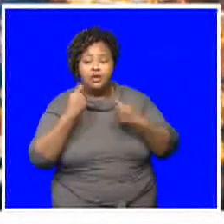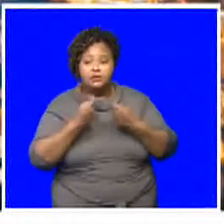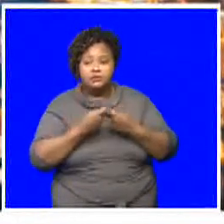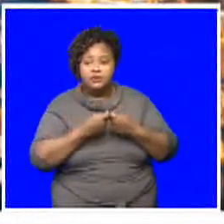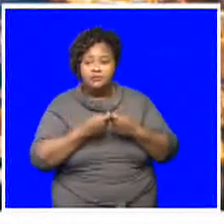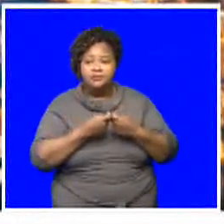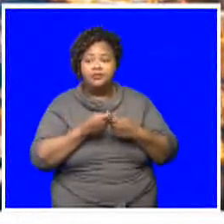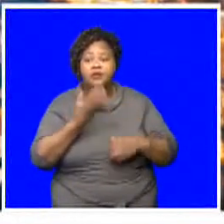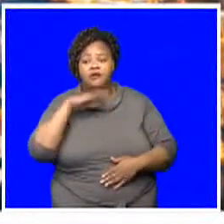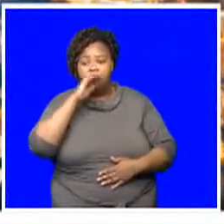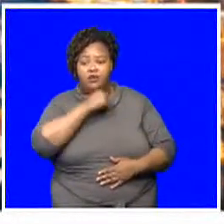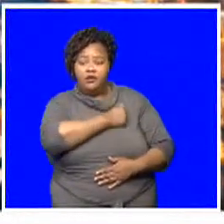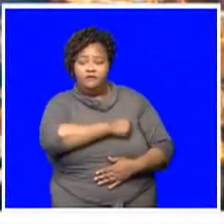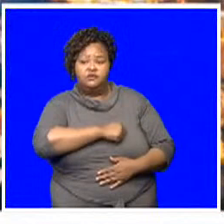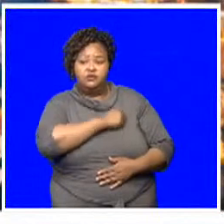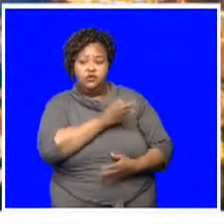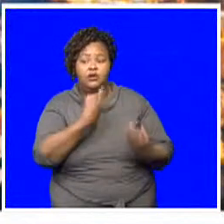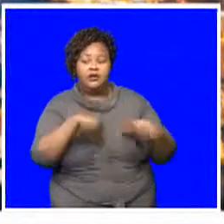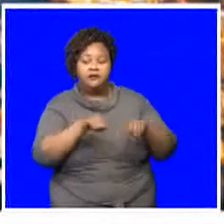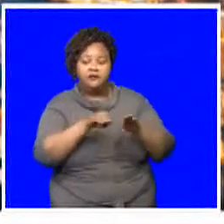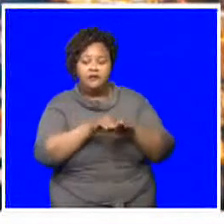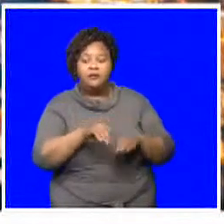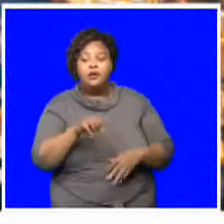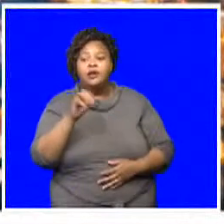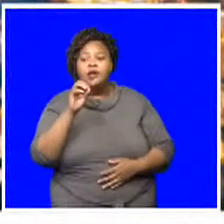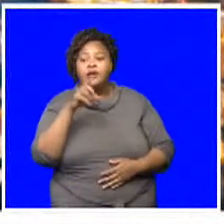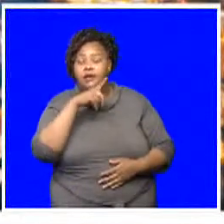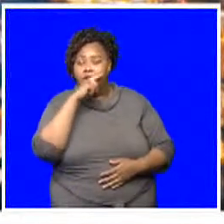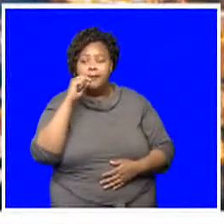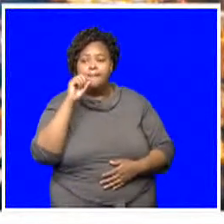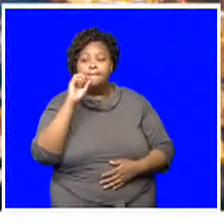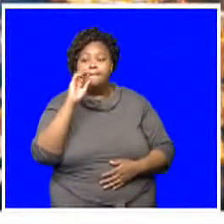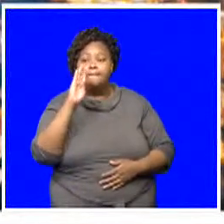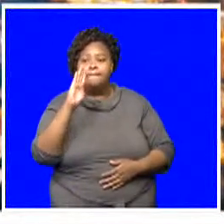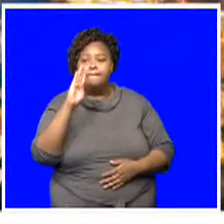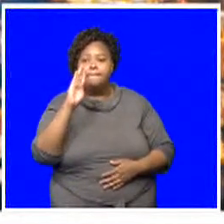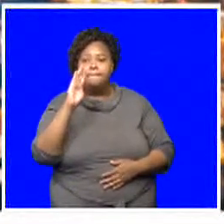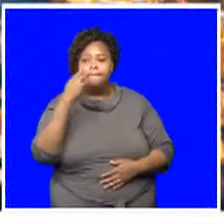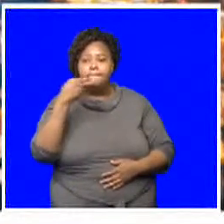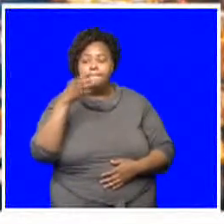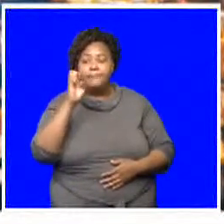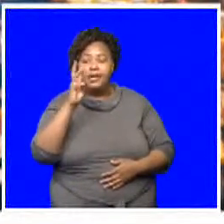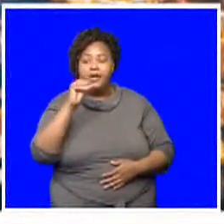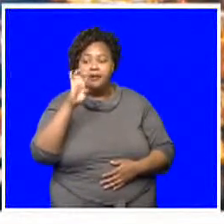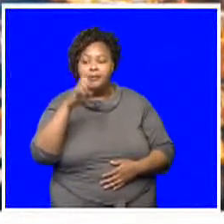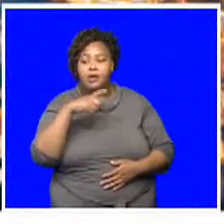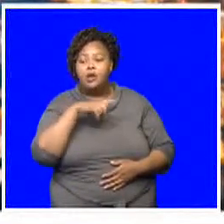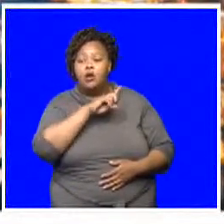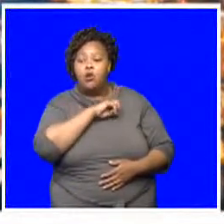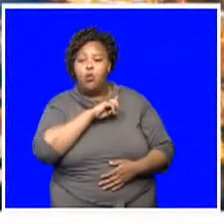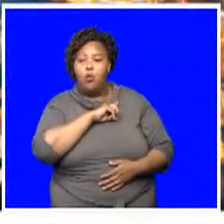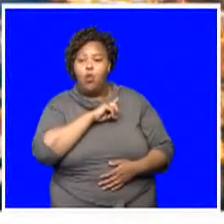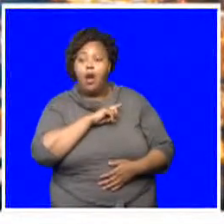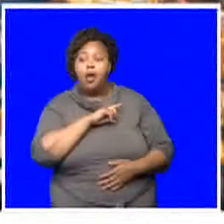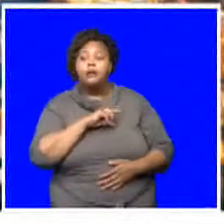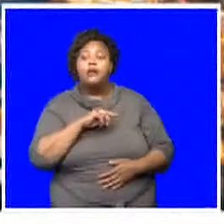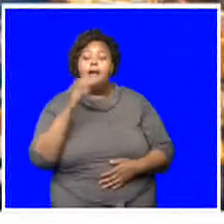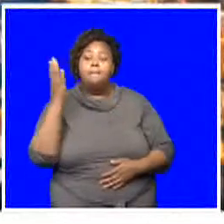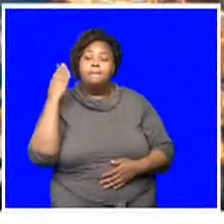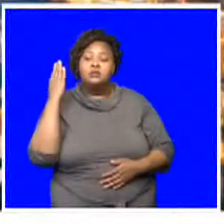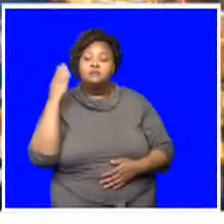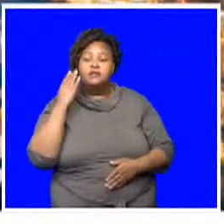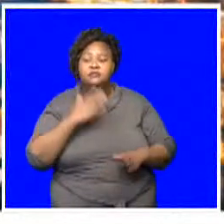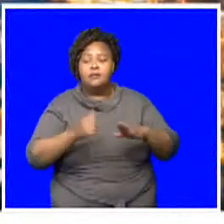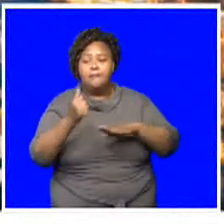their condolences to the Bembe family and the football fraternity at large over the passing on of former Vovo Club director Sipho